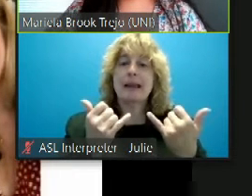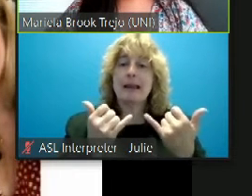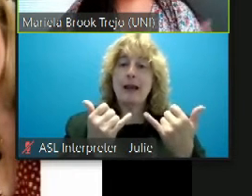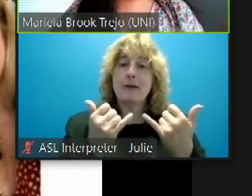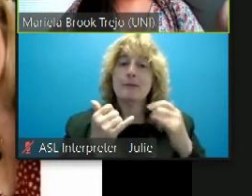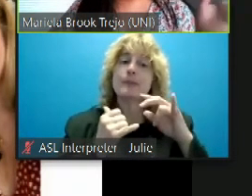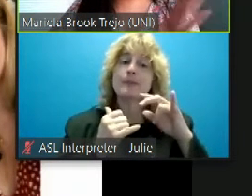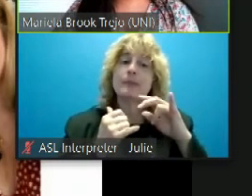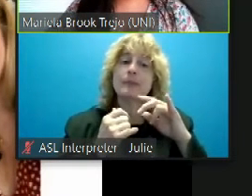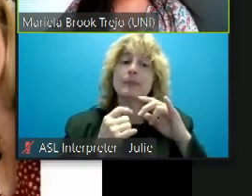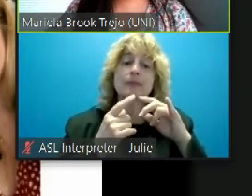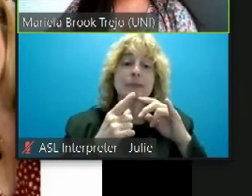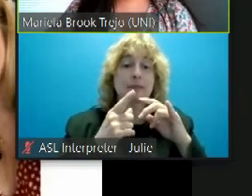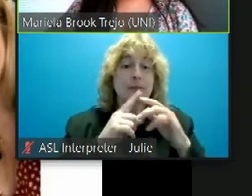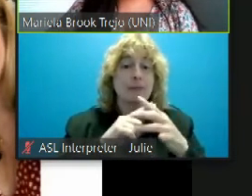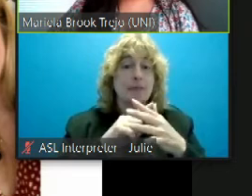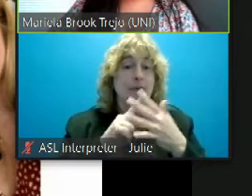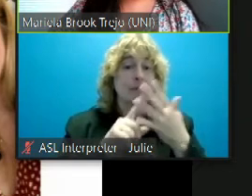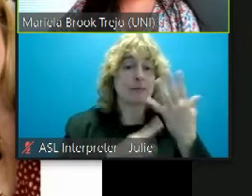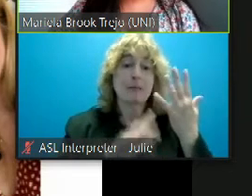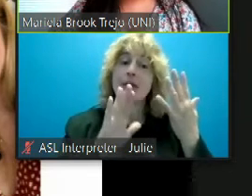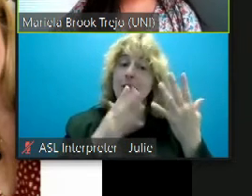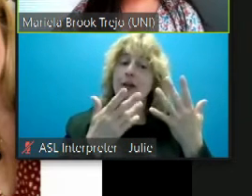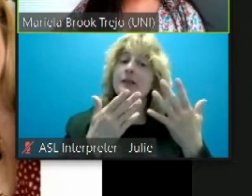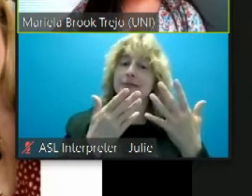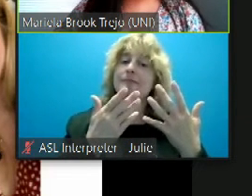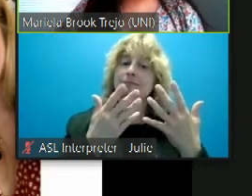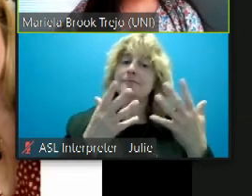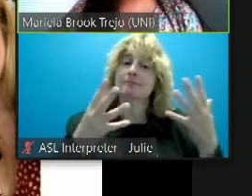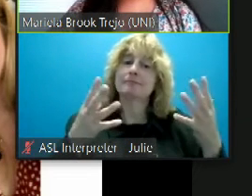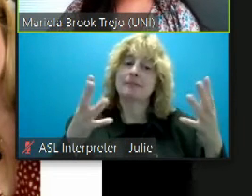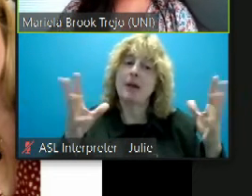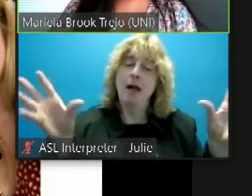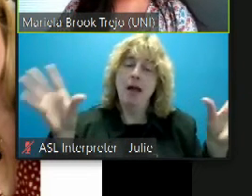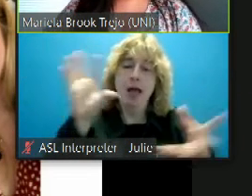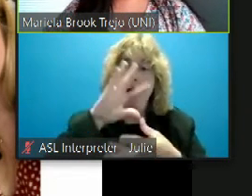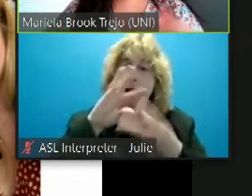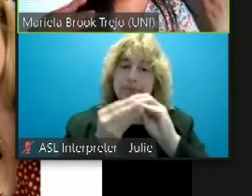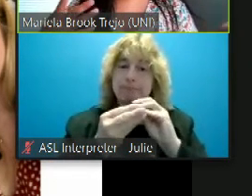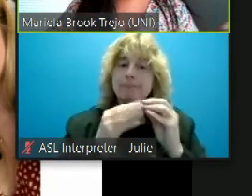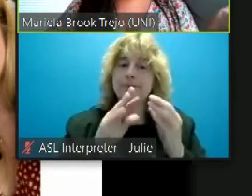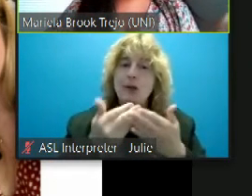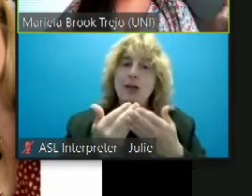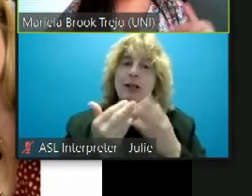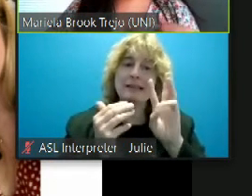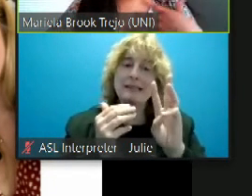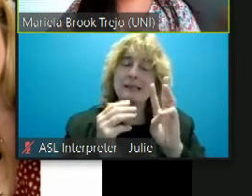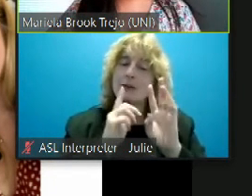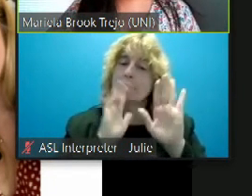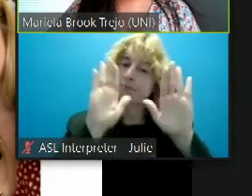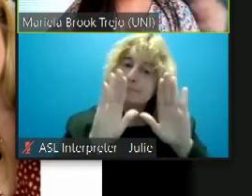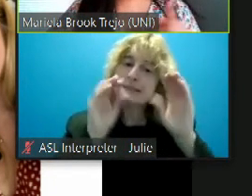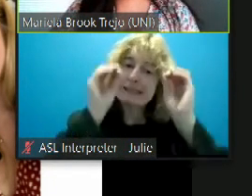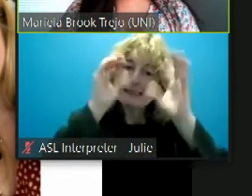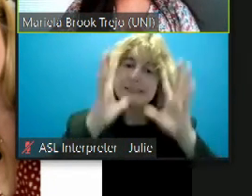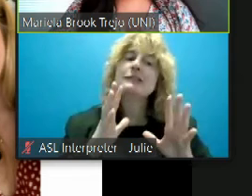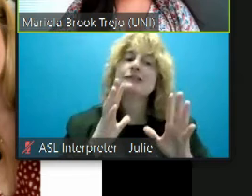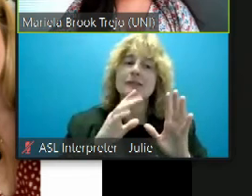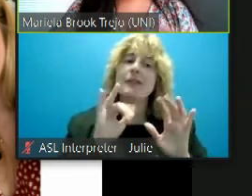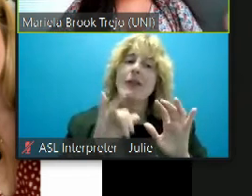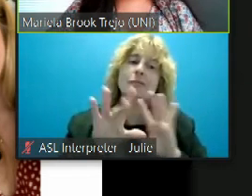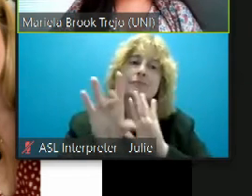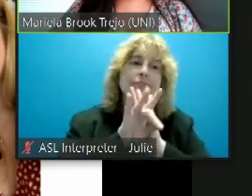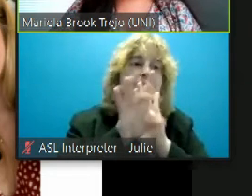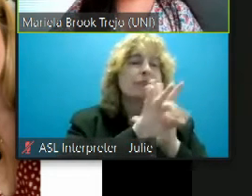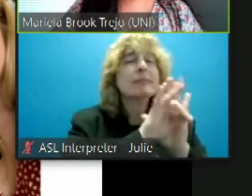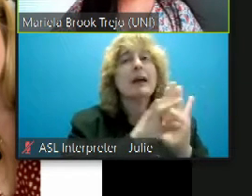Oh, looks like we're at the end of it. So thank you to all of our amazing teachers, those who are nominated and those who aren't. We're sure